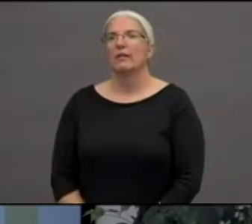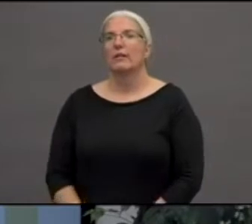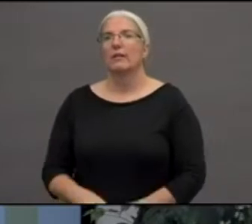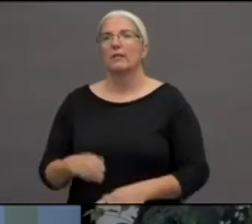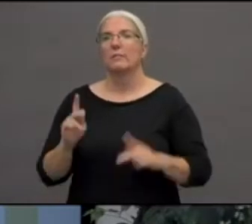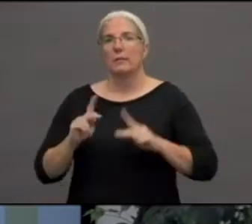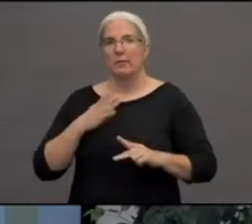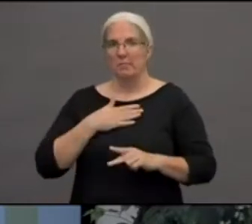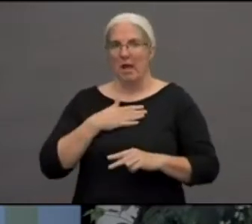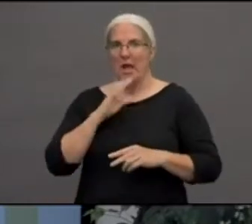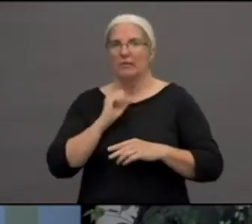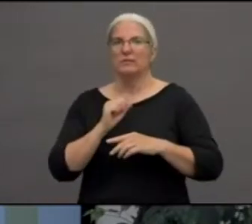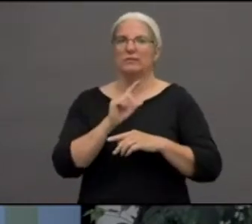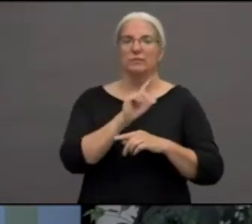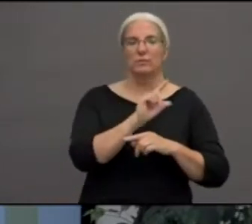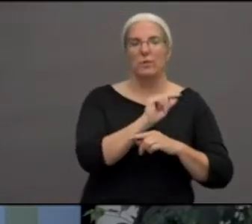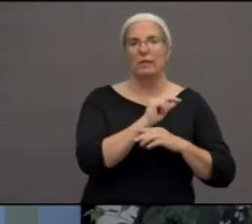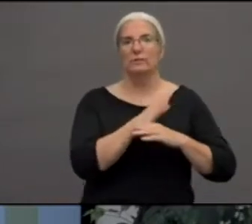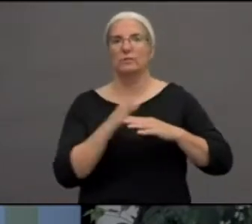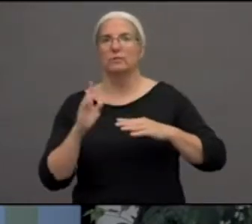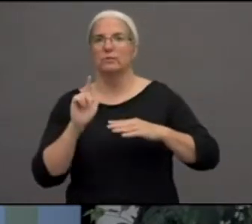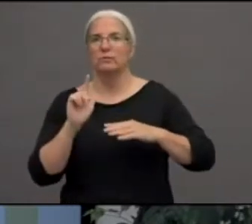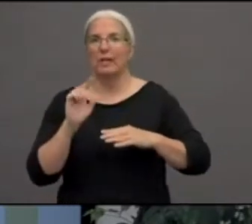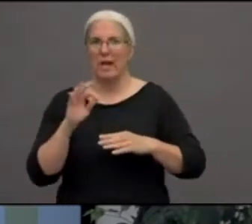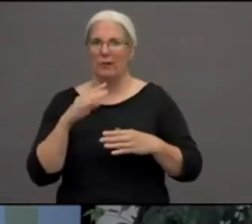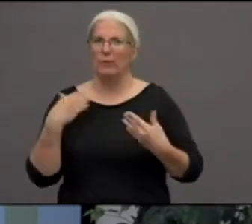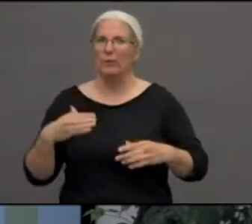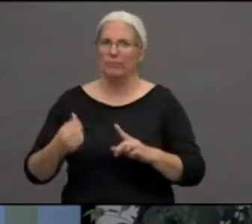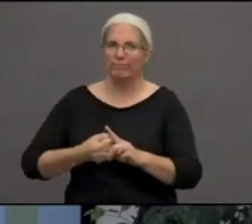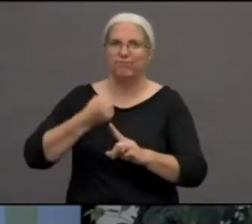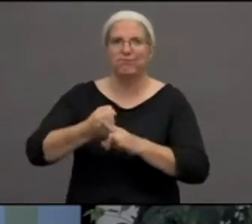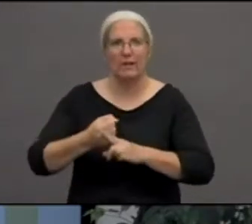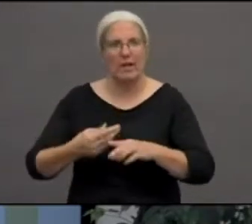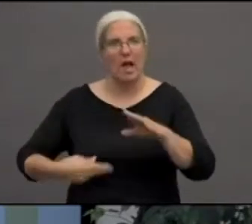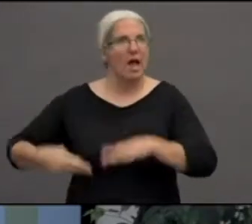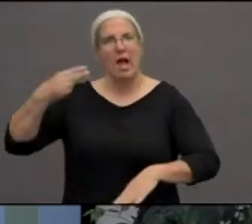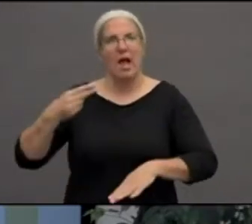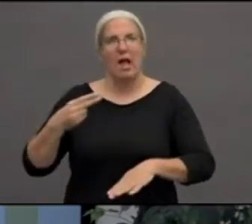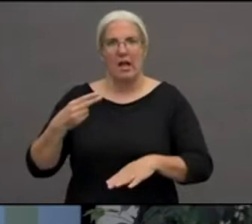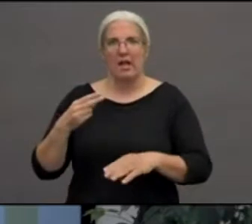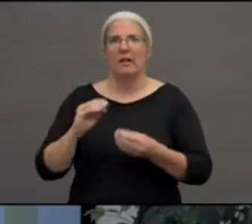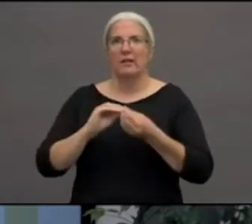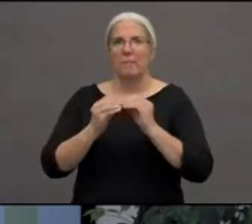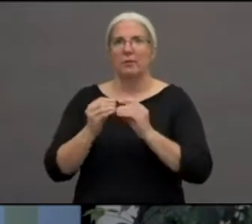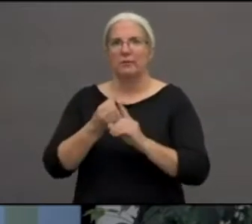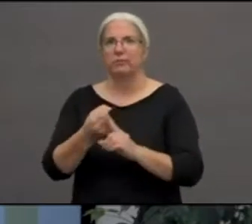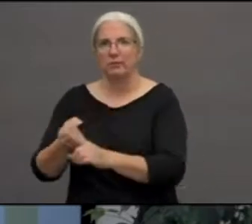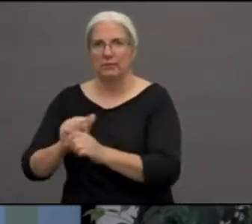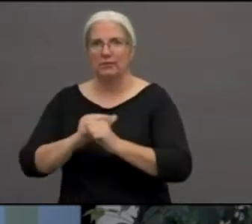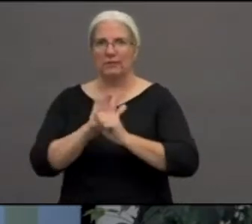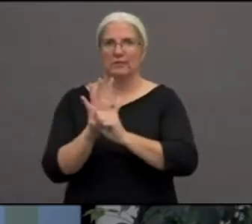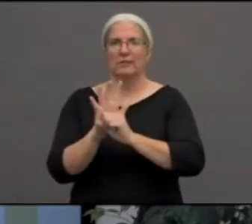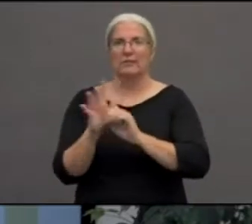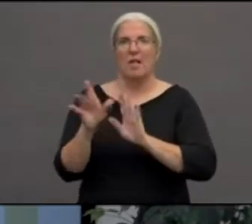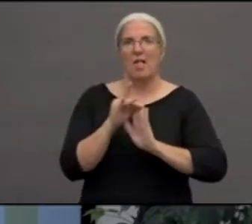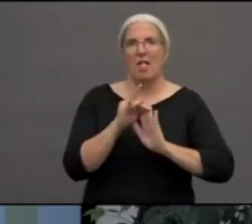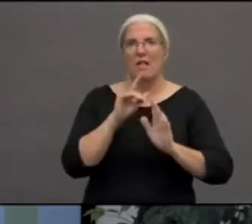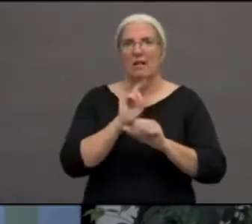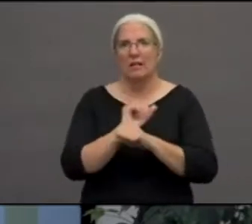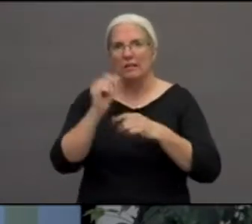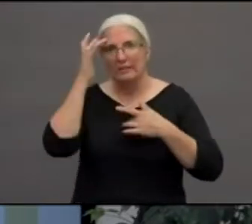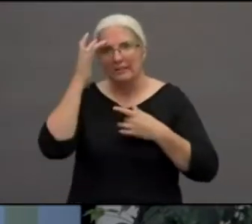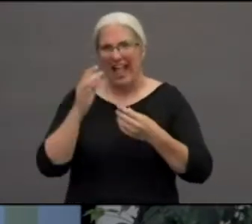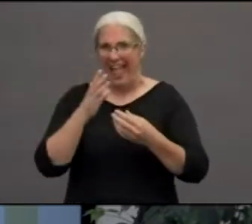to 29 years old are in the highest demographics of those coping with COVID-19, and cases continue to increase for